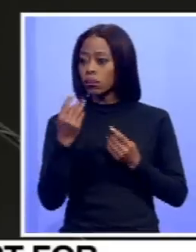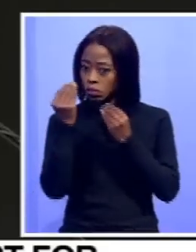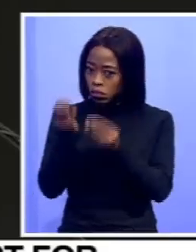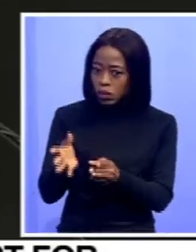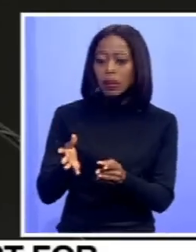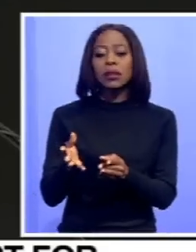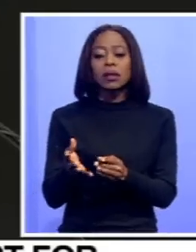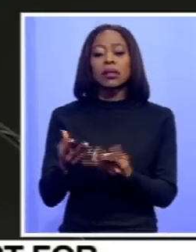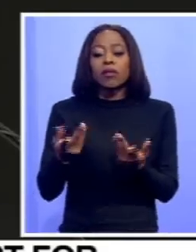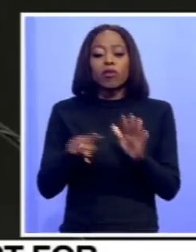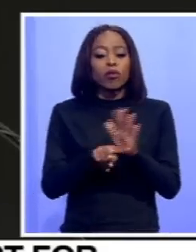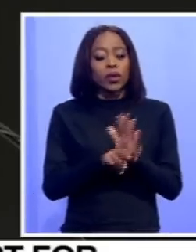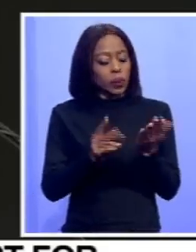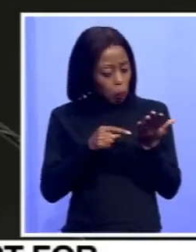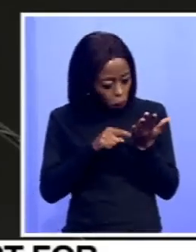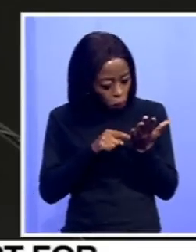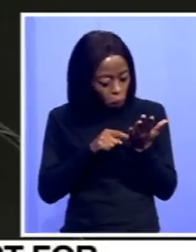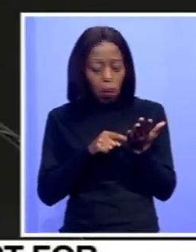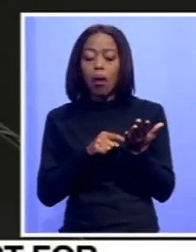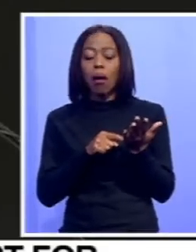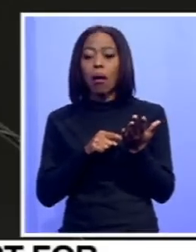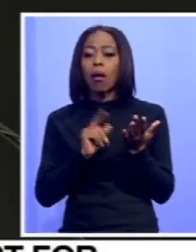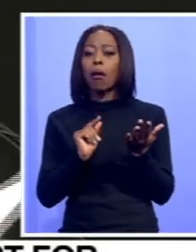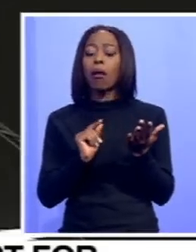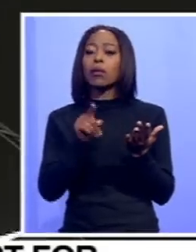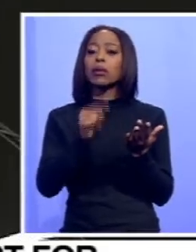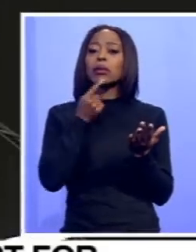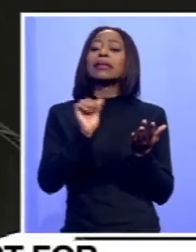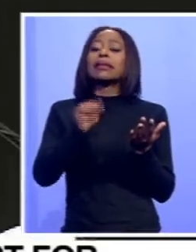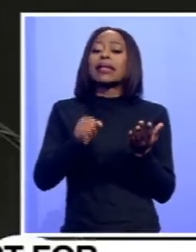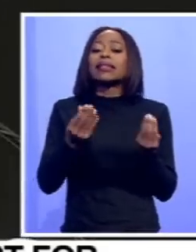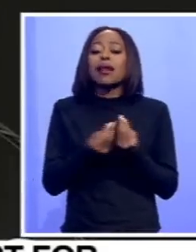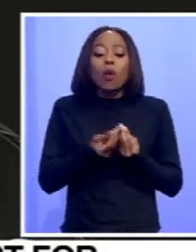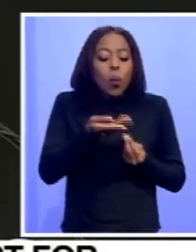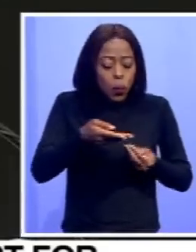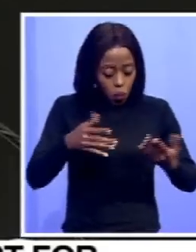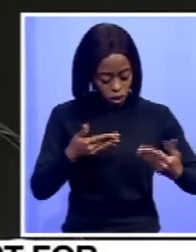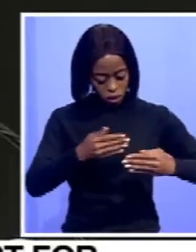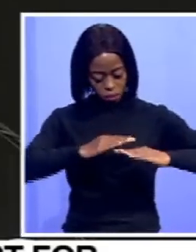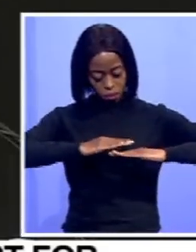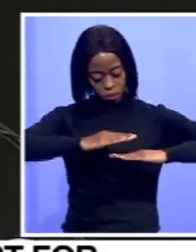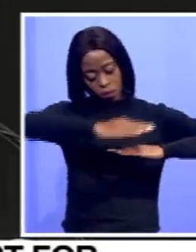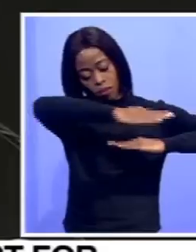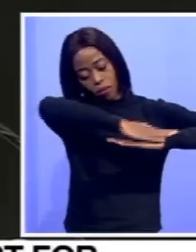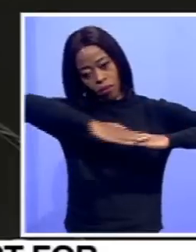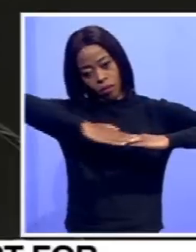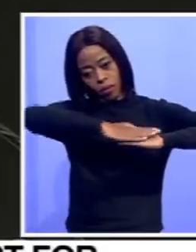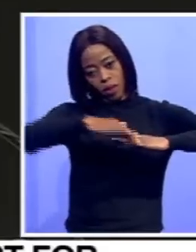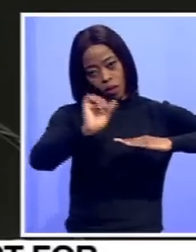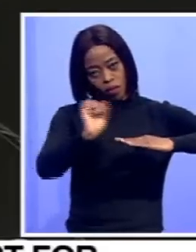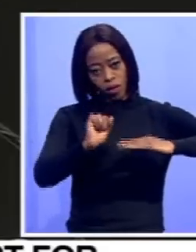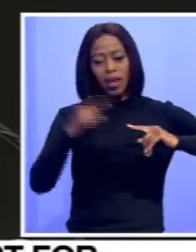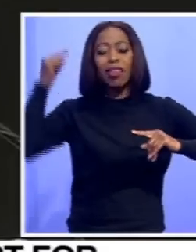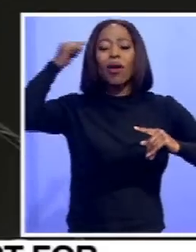particular part of the video, he considered that there was something prominent on the dashboard of the vehicle. He thought it was a reflection of something by